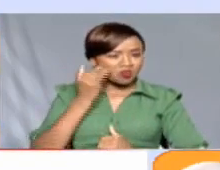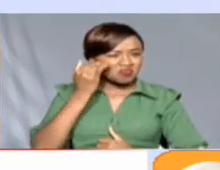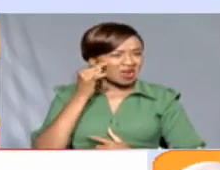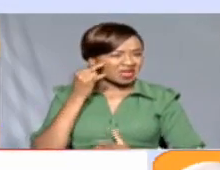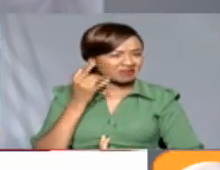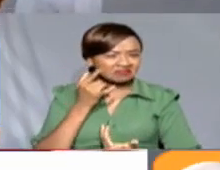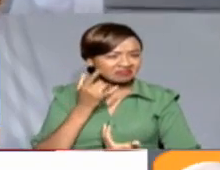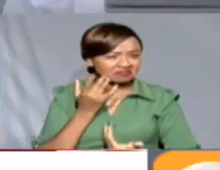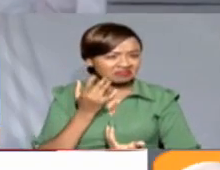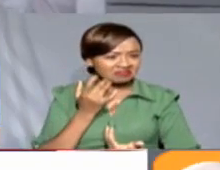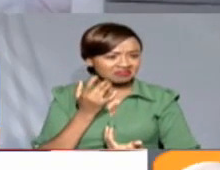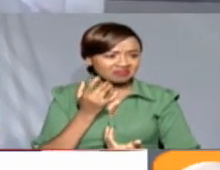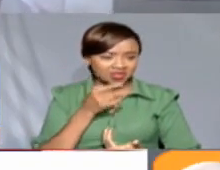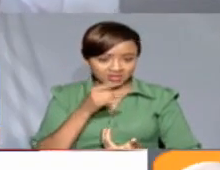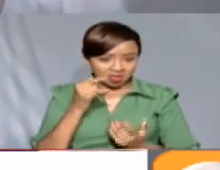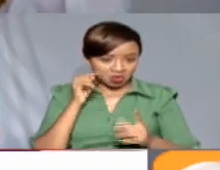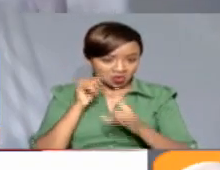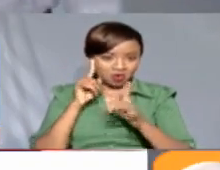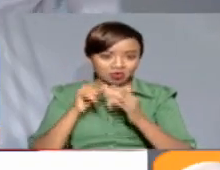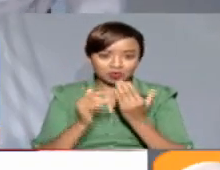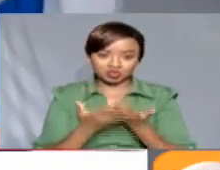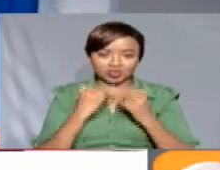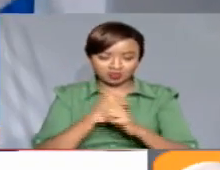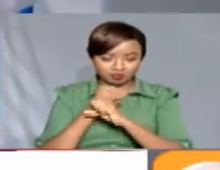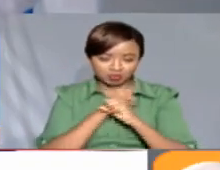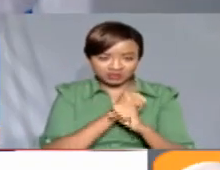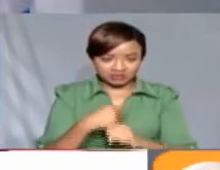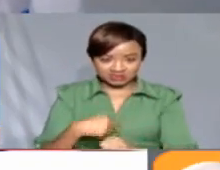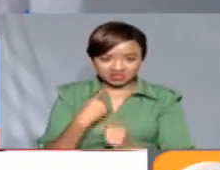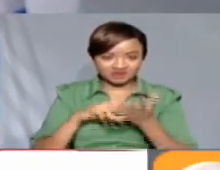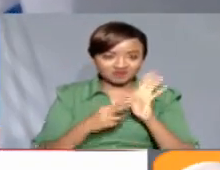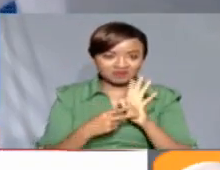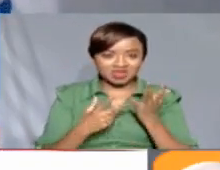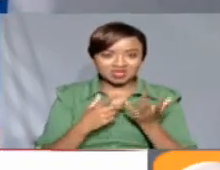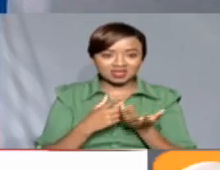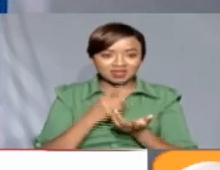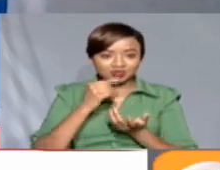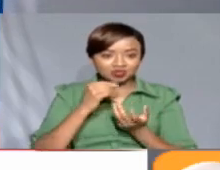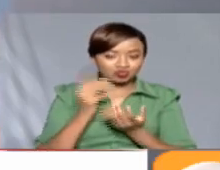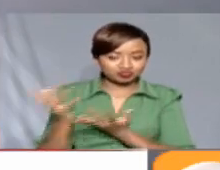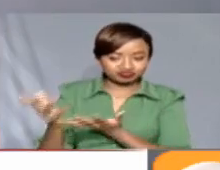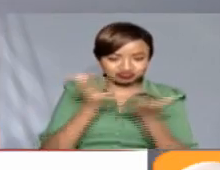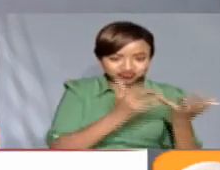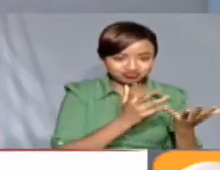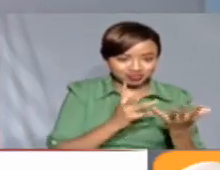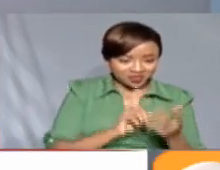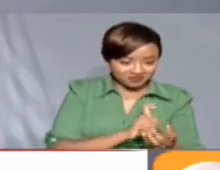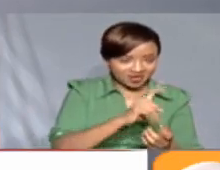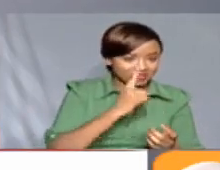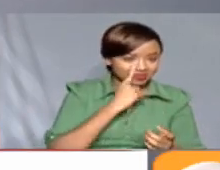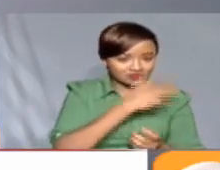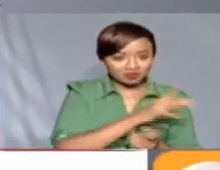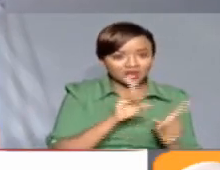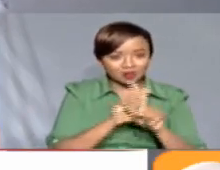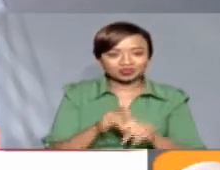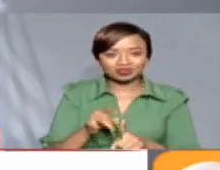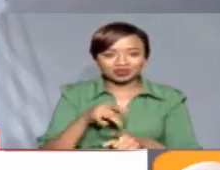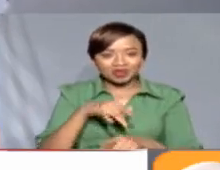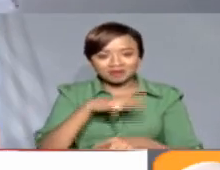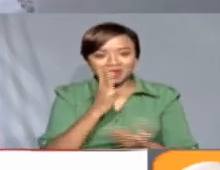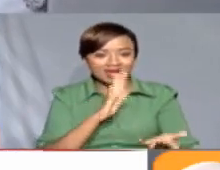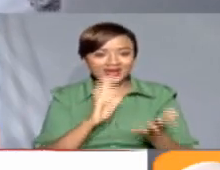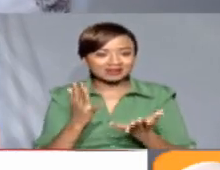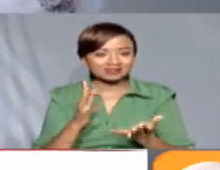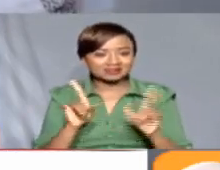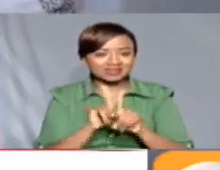kitted, even in the lab? Is to avoid contamination. So you won't be taking any virus home and we won't be getting any of your DNA